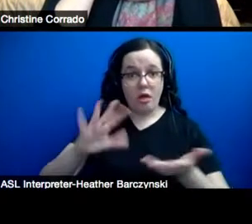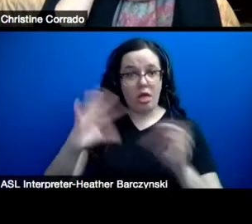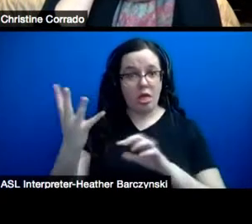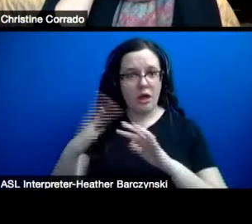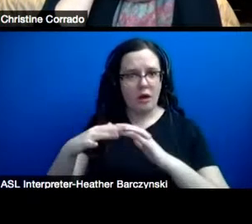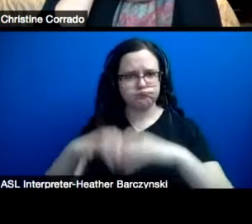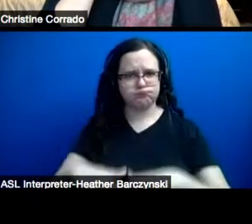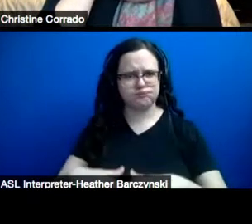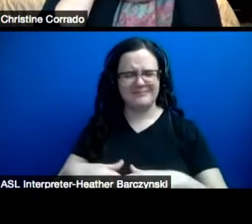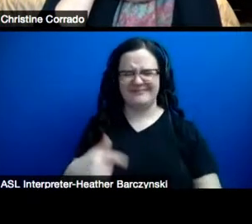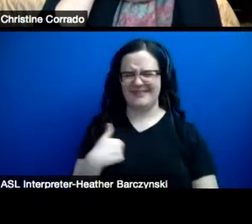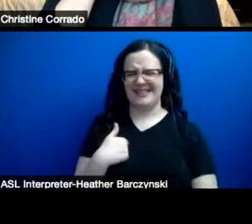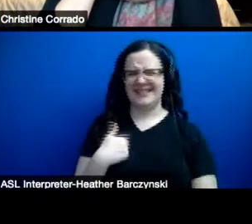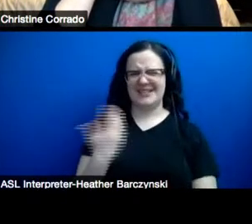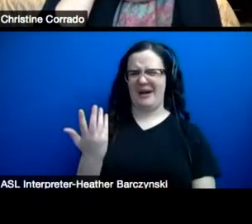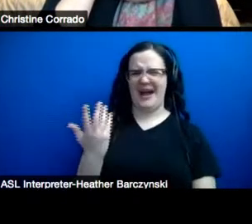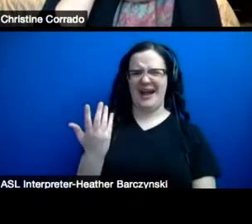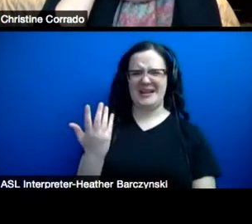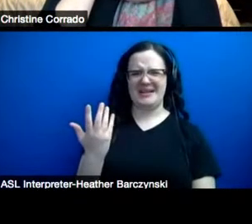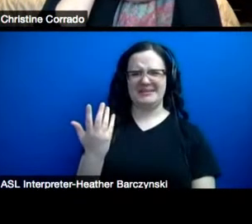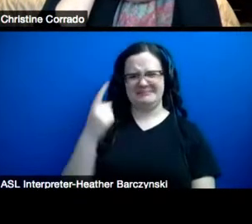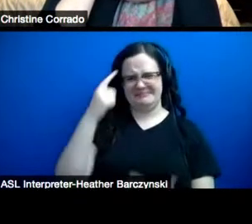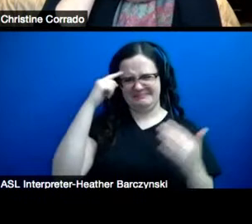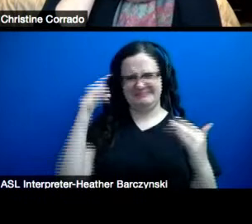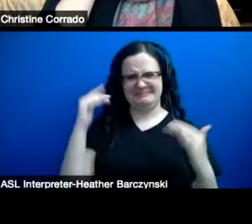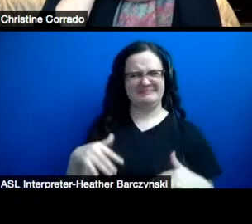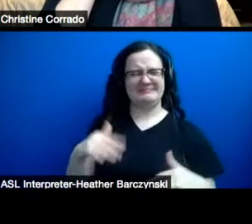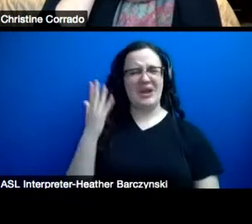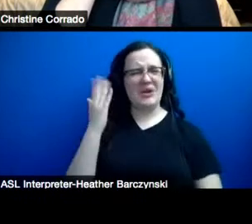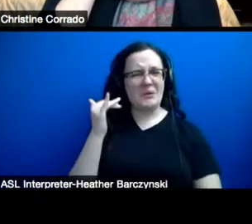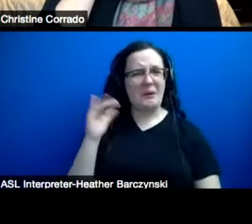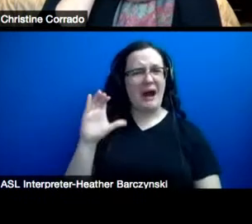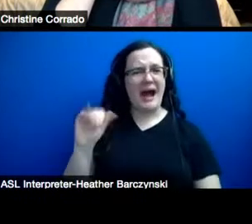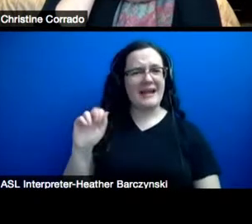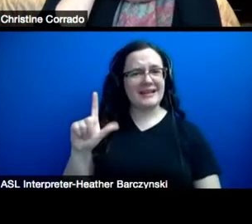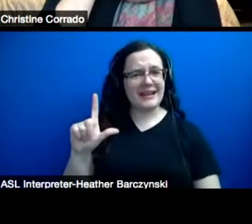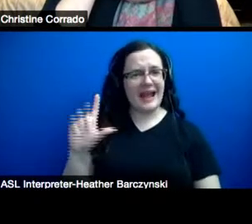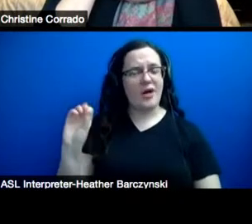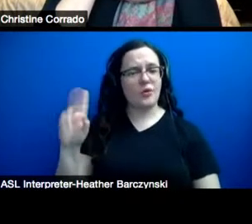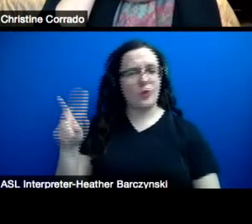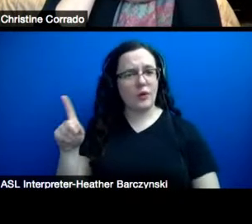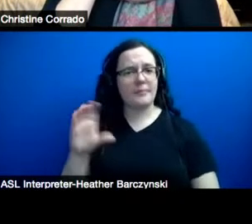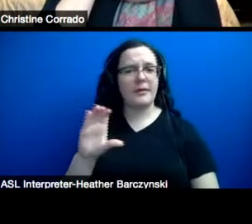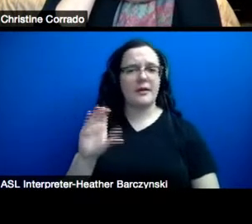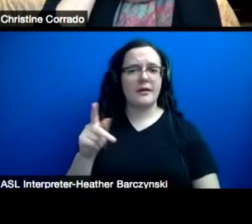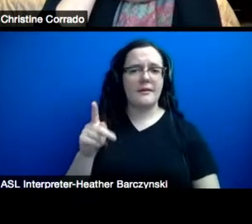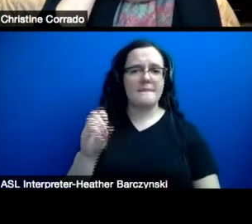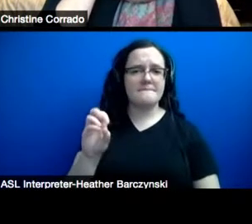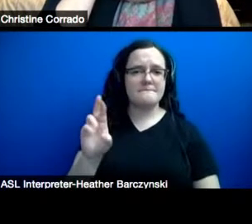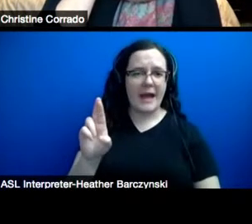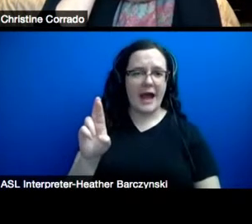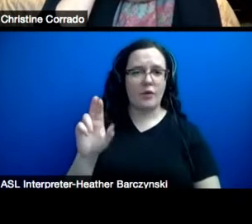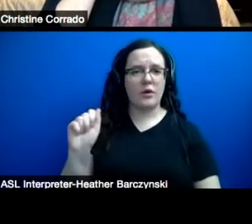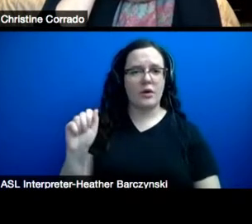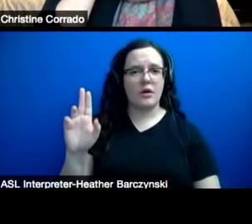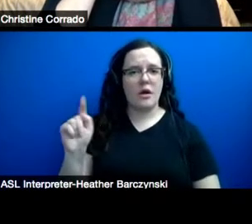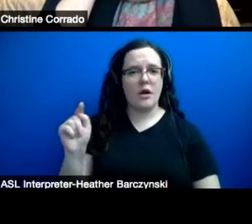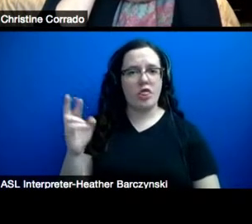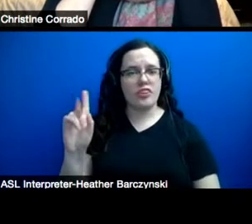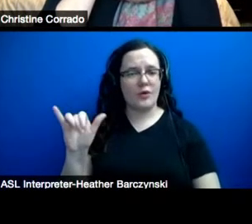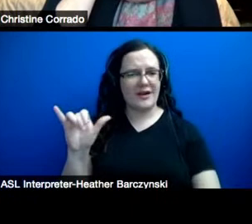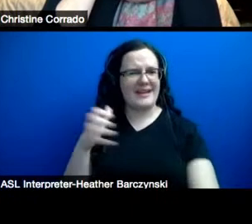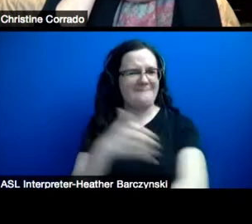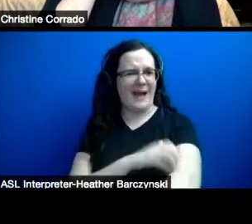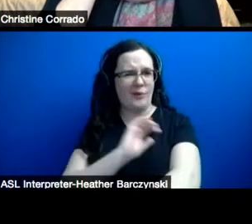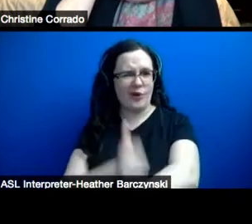to determine why the Canal Corporation and the Power Authority continue to seem dead set on increasing human